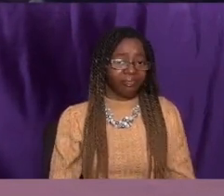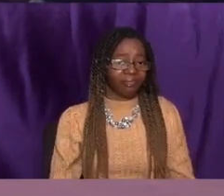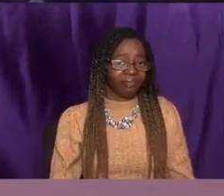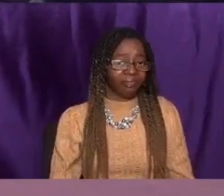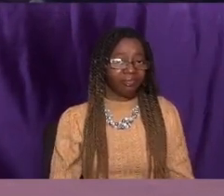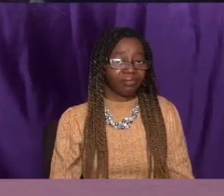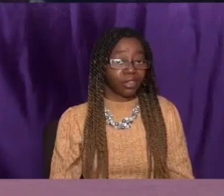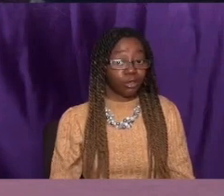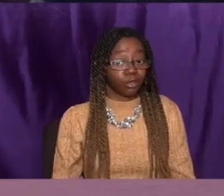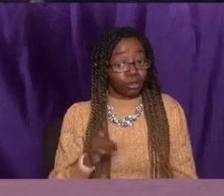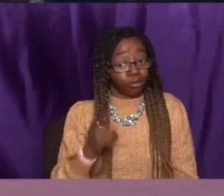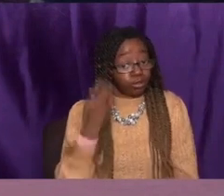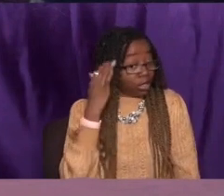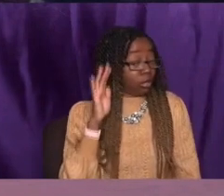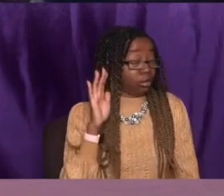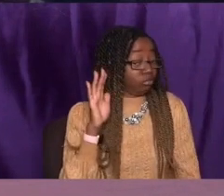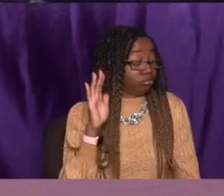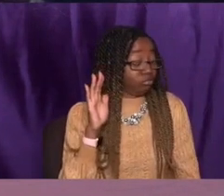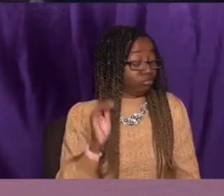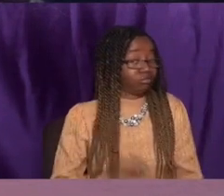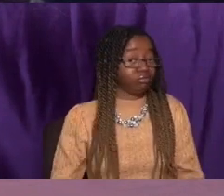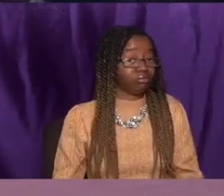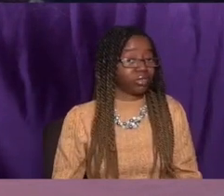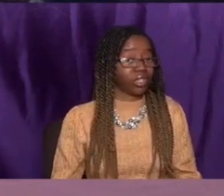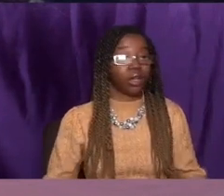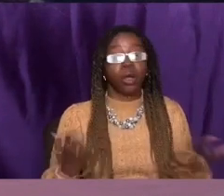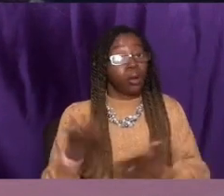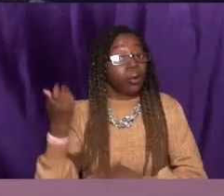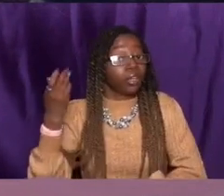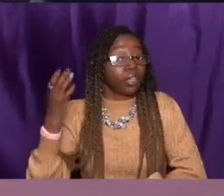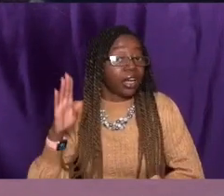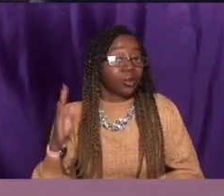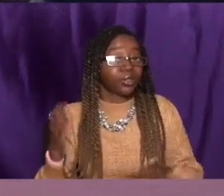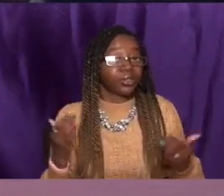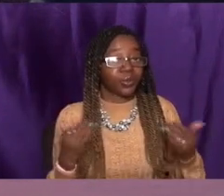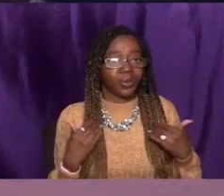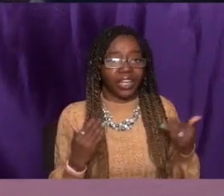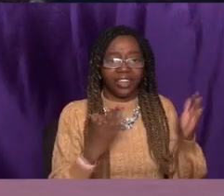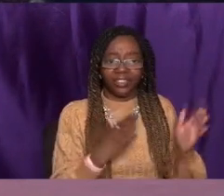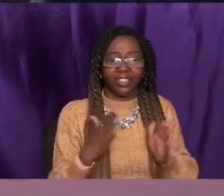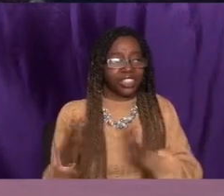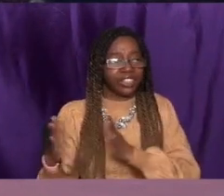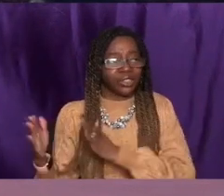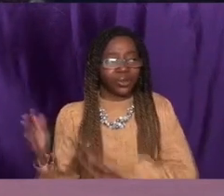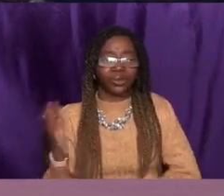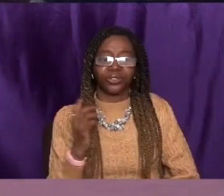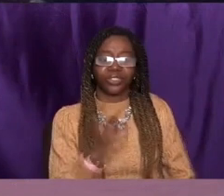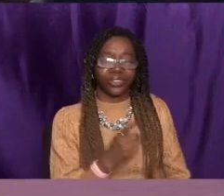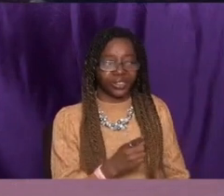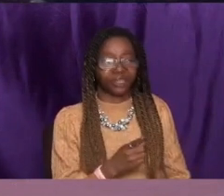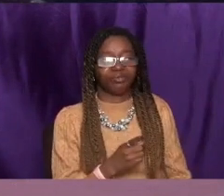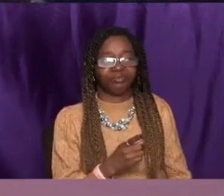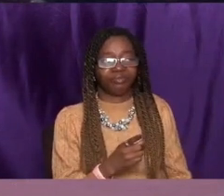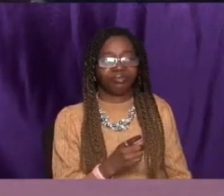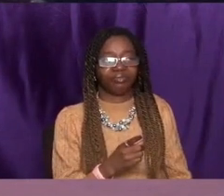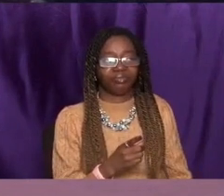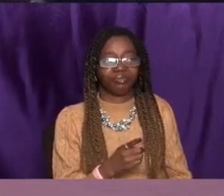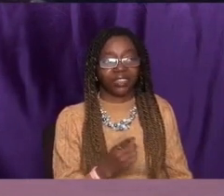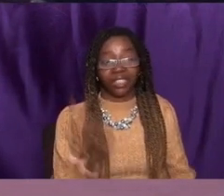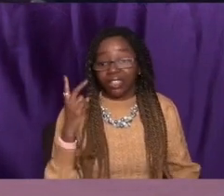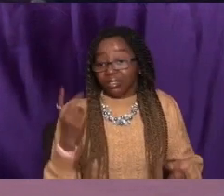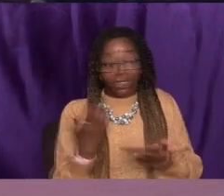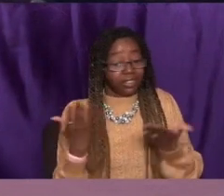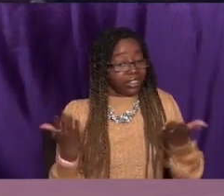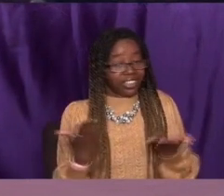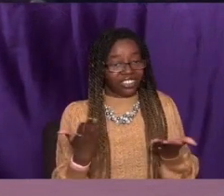Little did I know what God was going to have in store for you. But look at here,